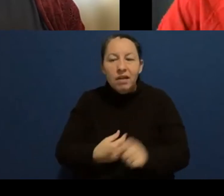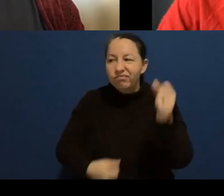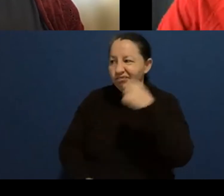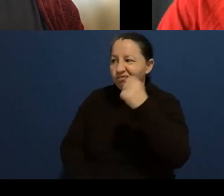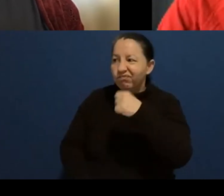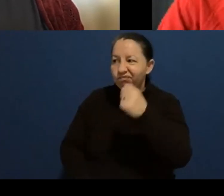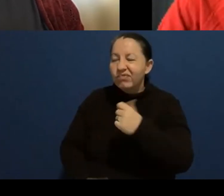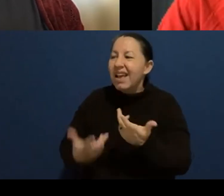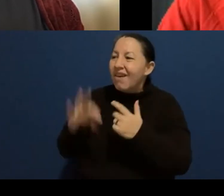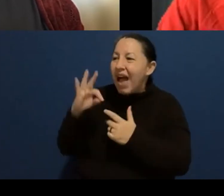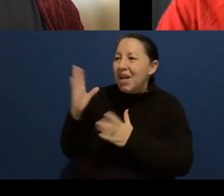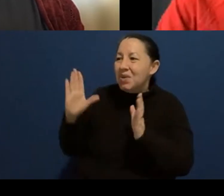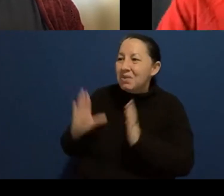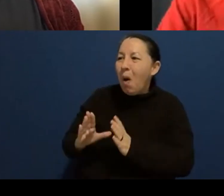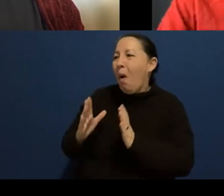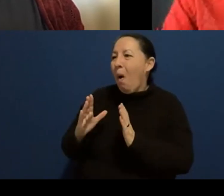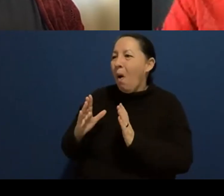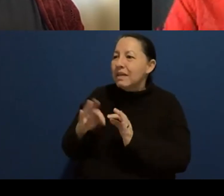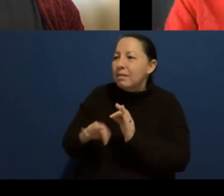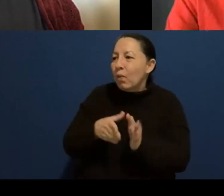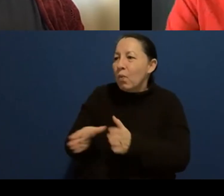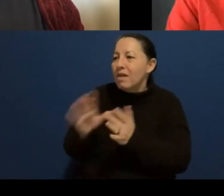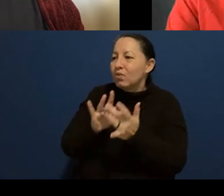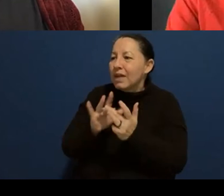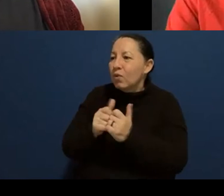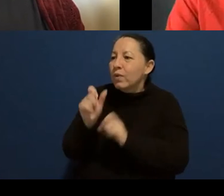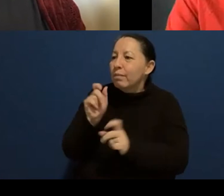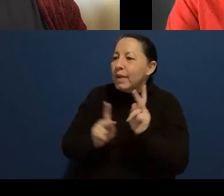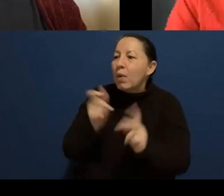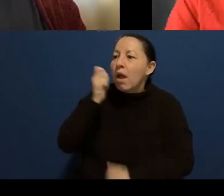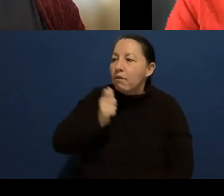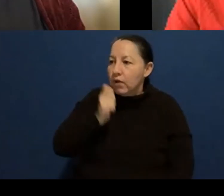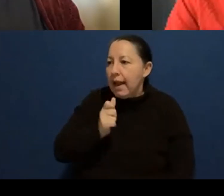Just finding small ways to connect with people on a daily basis.